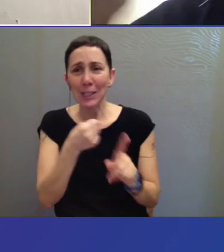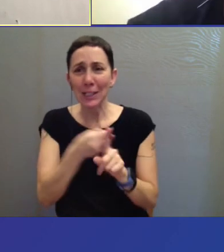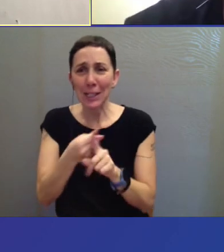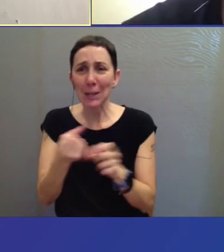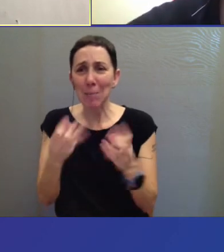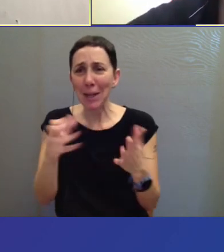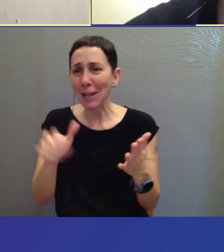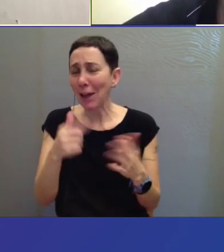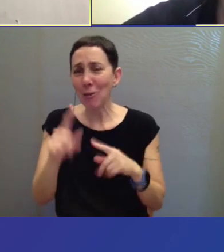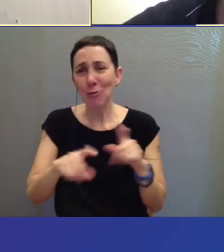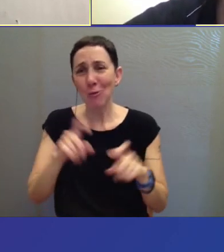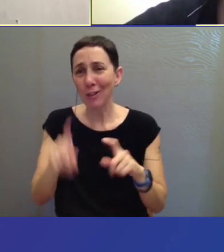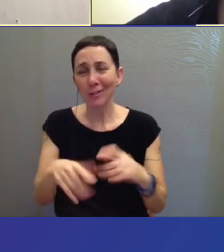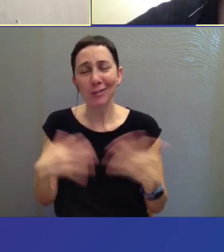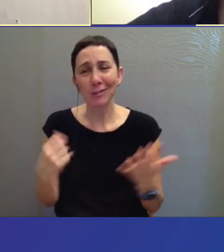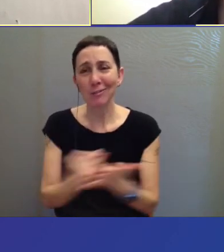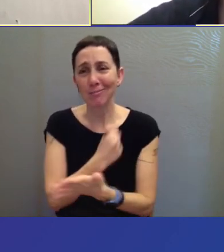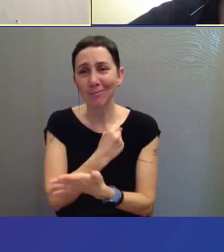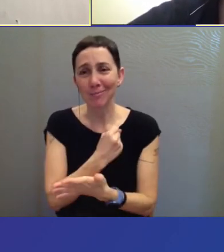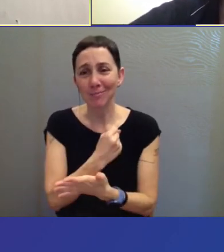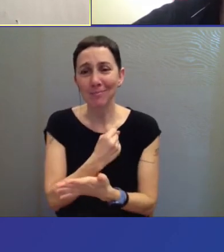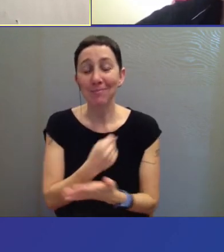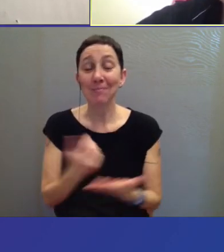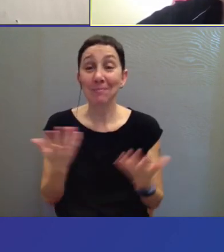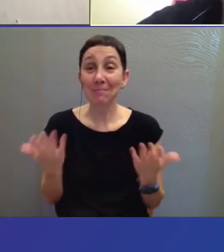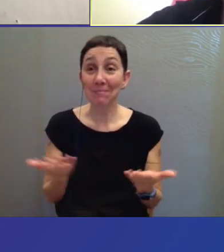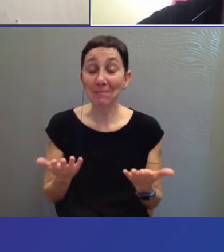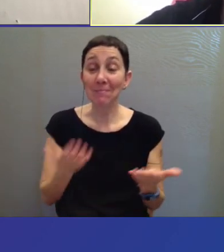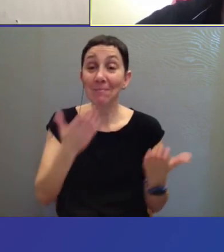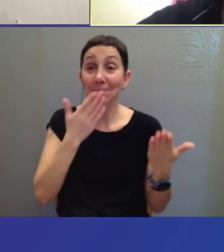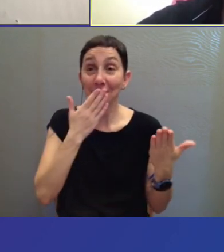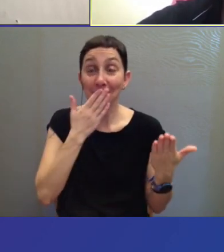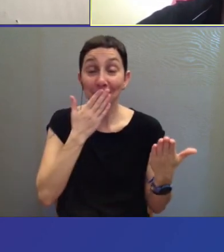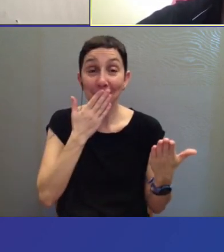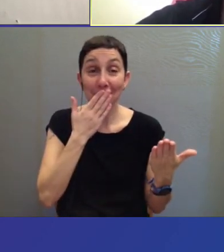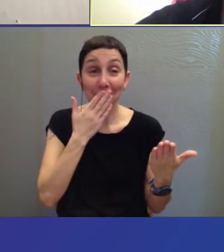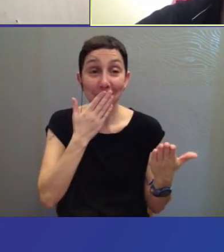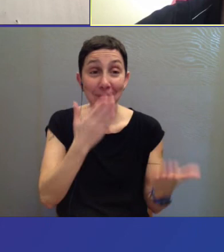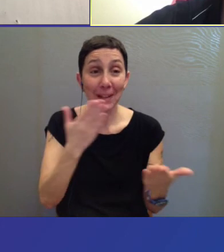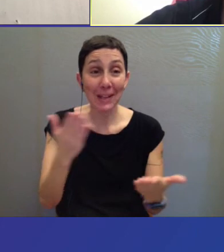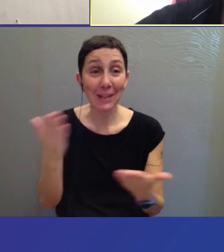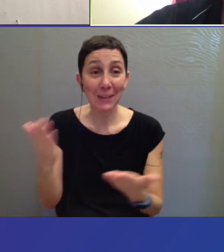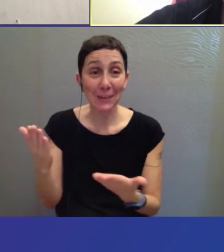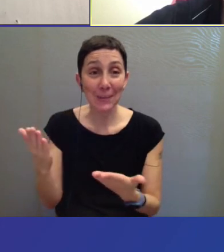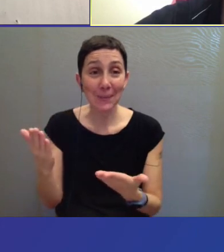questions. No. Fine. So here we are. Thank you. Are